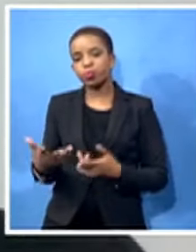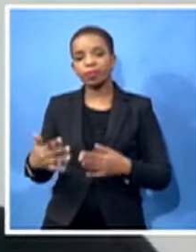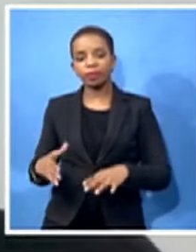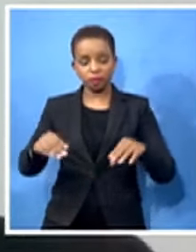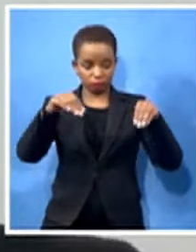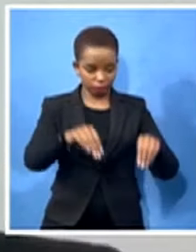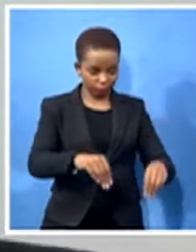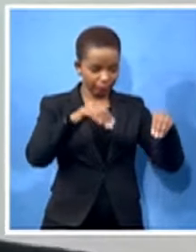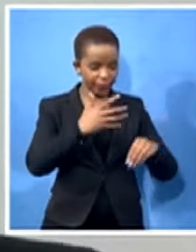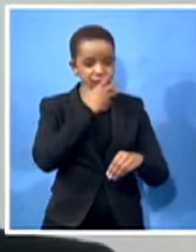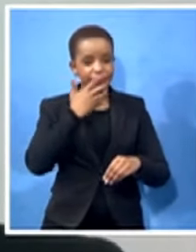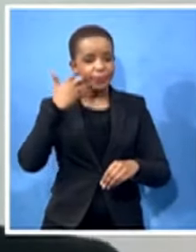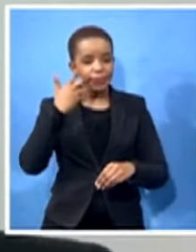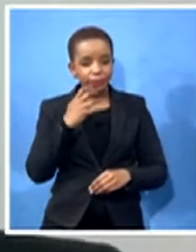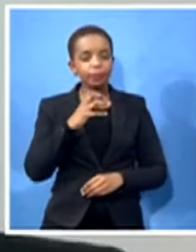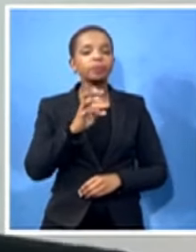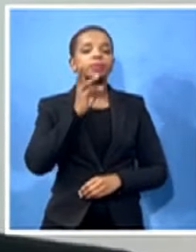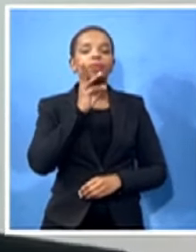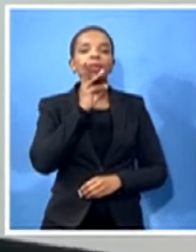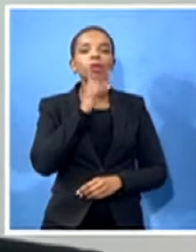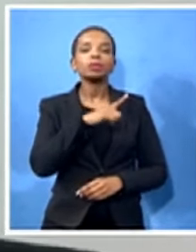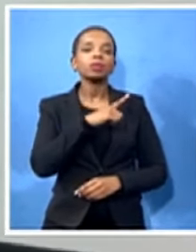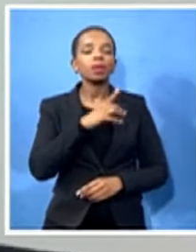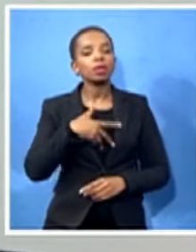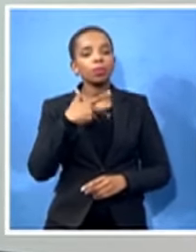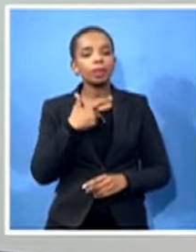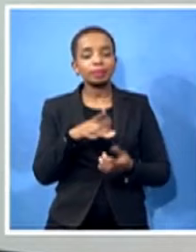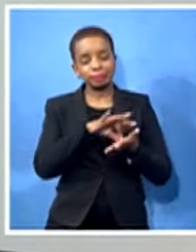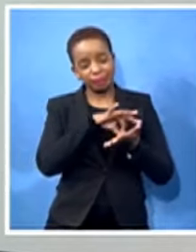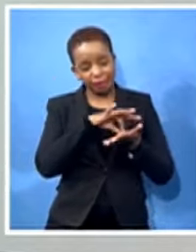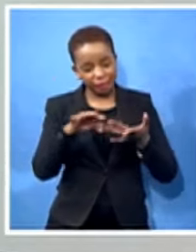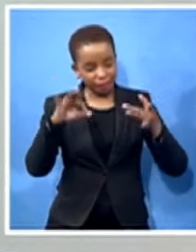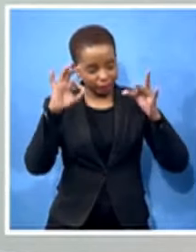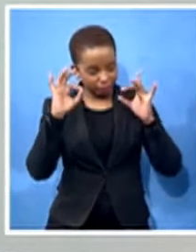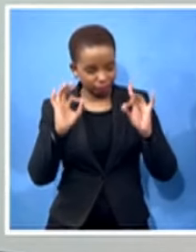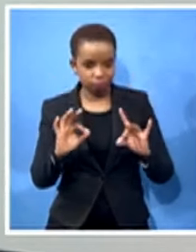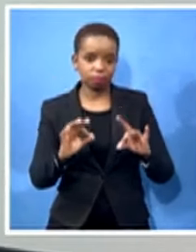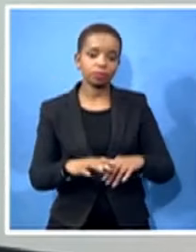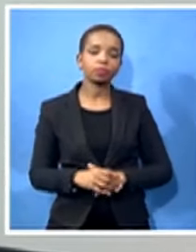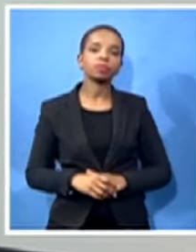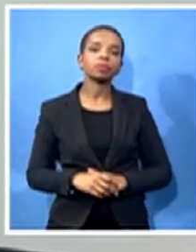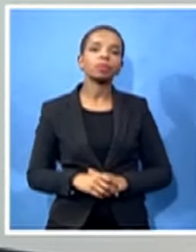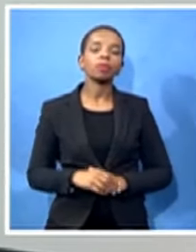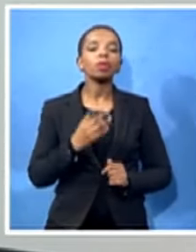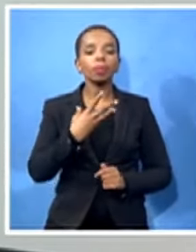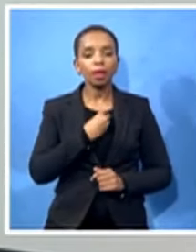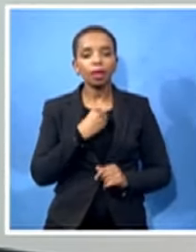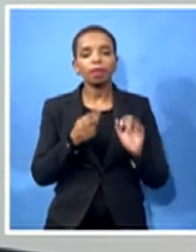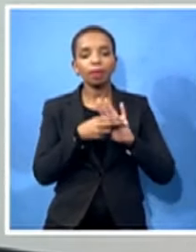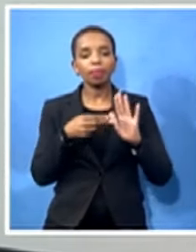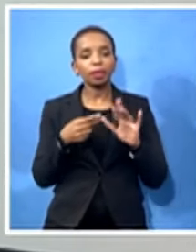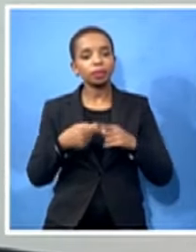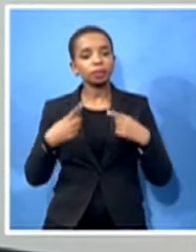what Dr. Nandipha was saying is, we have a brand in our stable called Domestos. And recently we've just